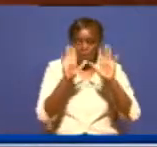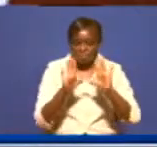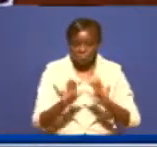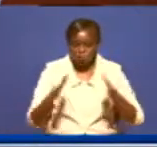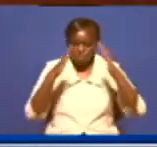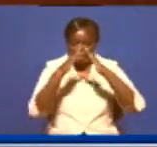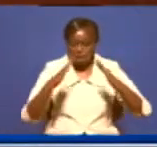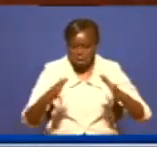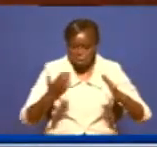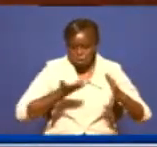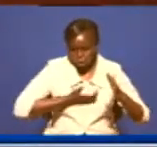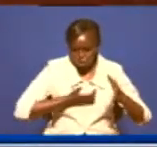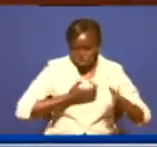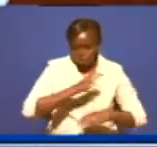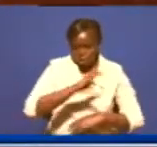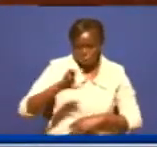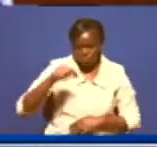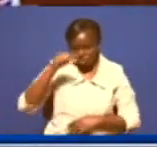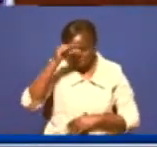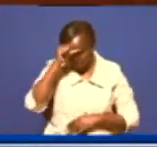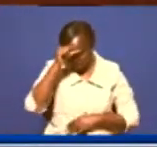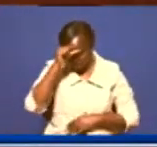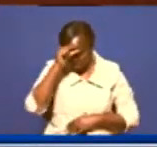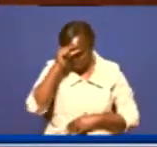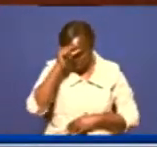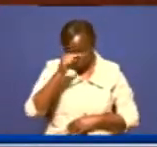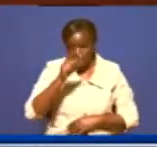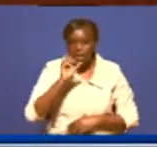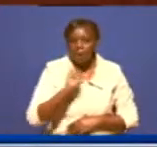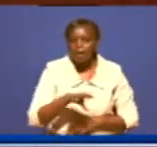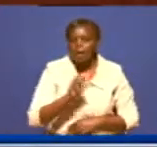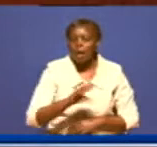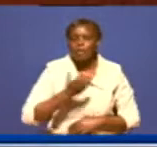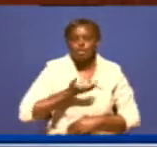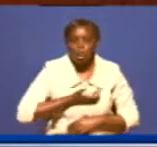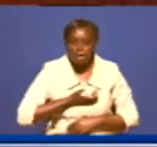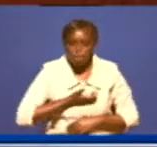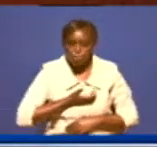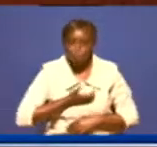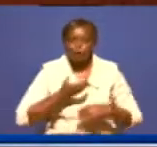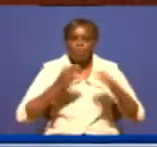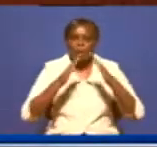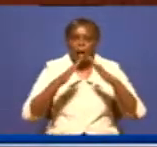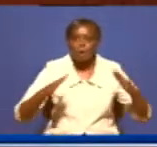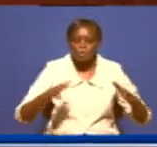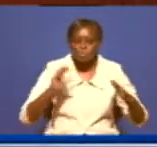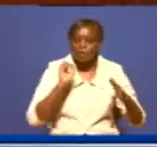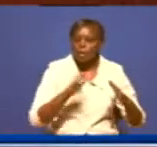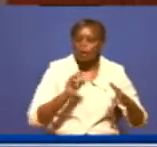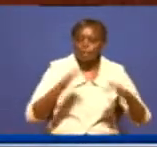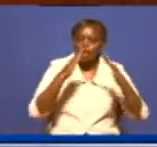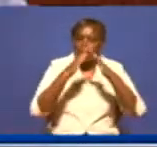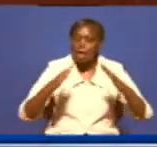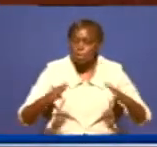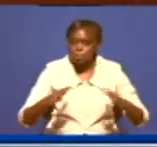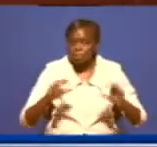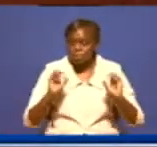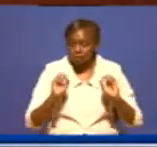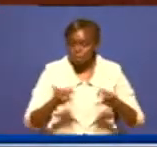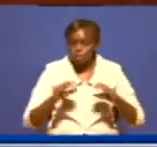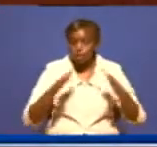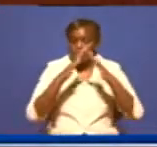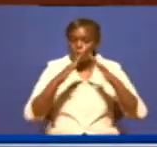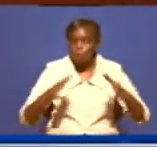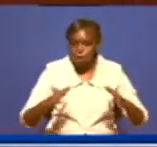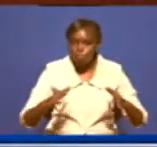that are owned by county governments, formerly municipal houses. Municipal houses, Madam Speaker, I hope it will not affect the